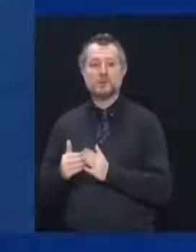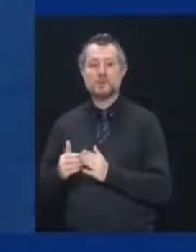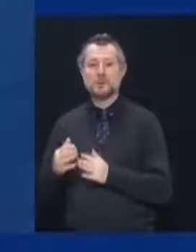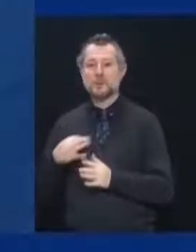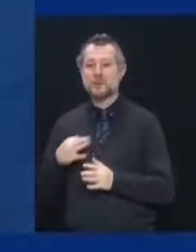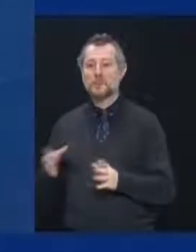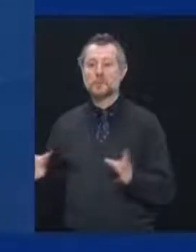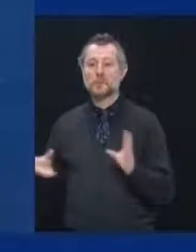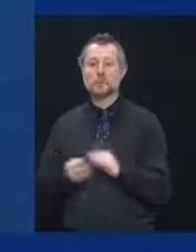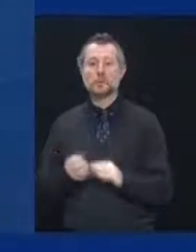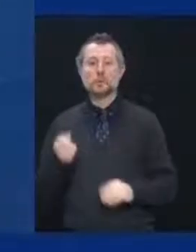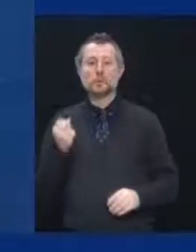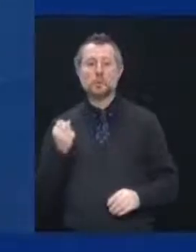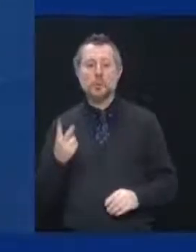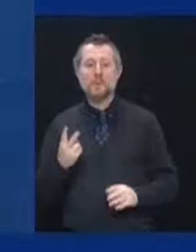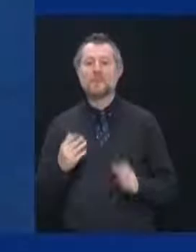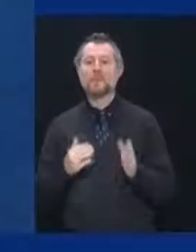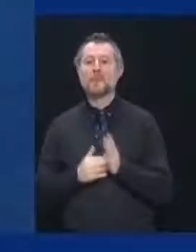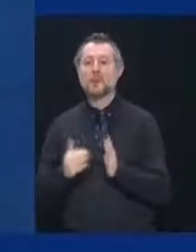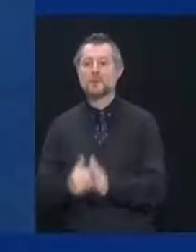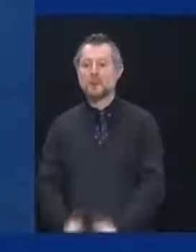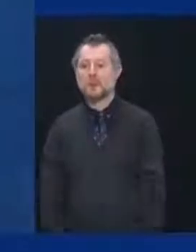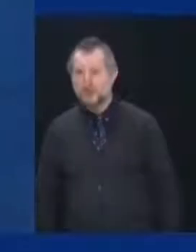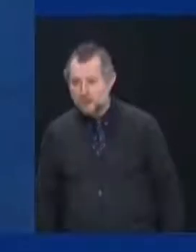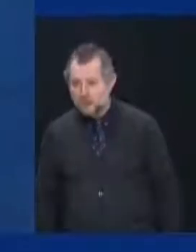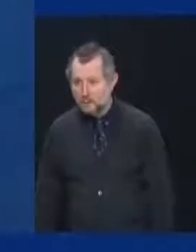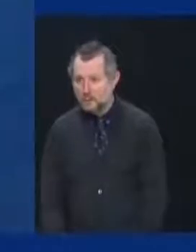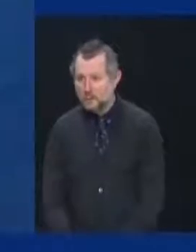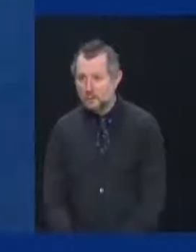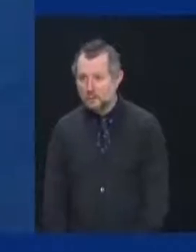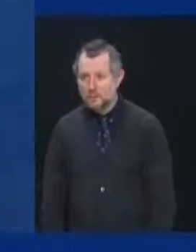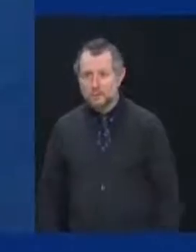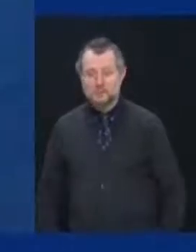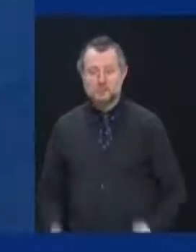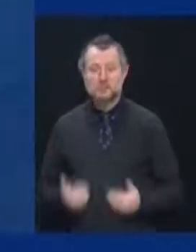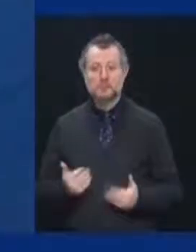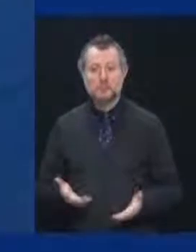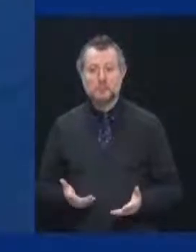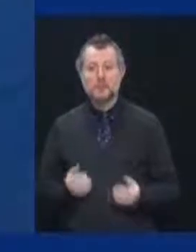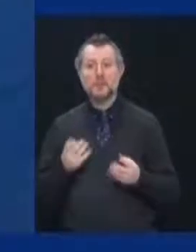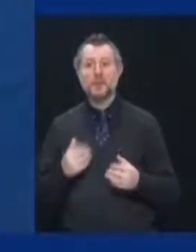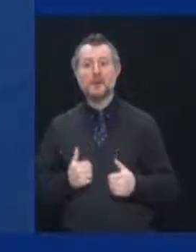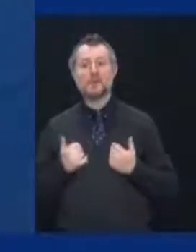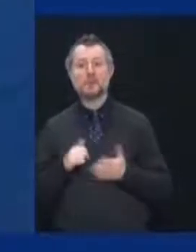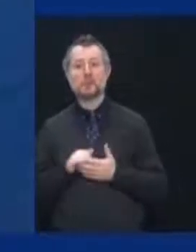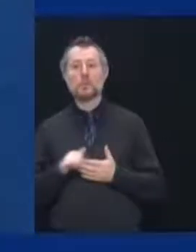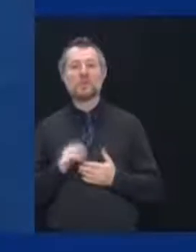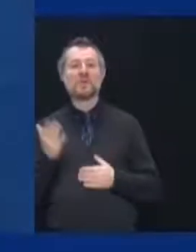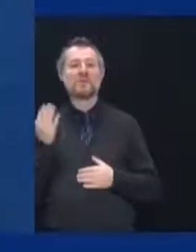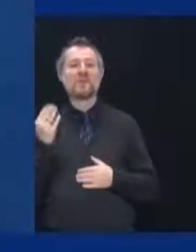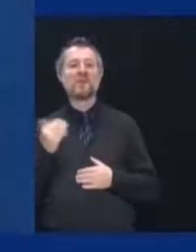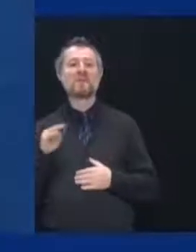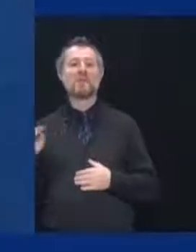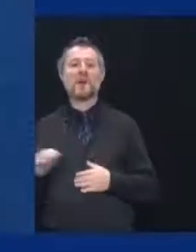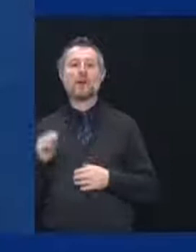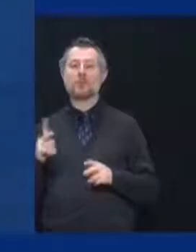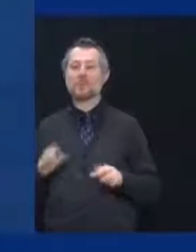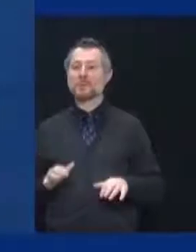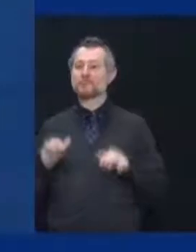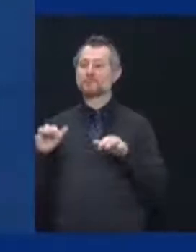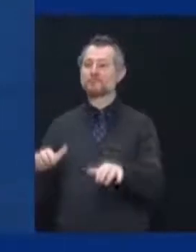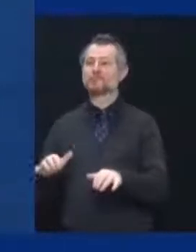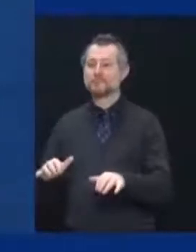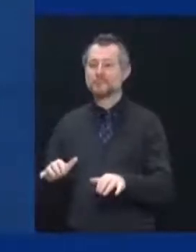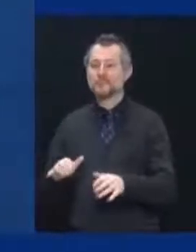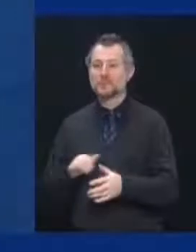people. We only have 15 million people statewide. It would be easier to